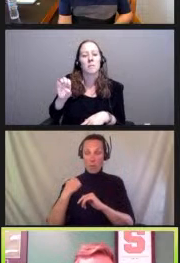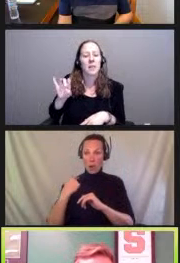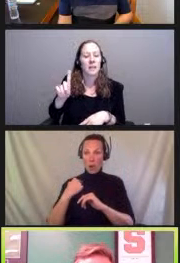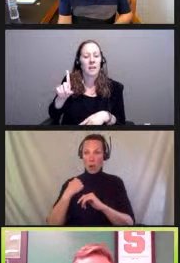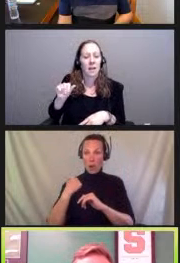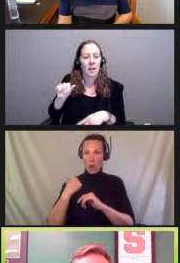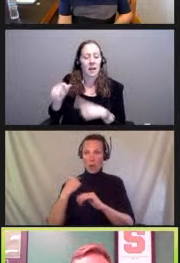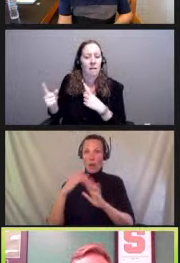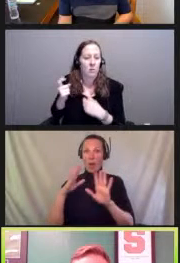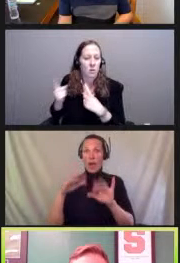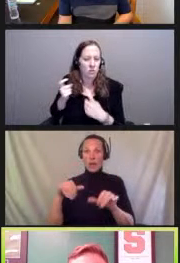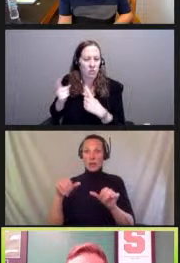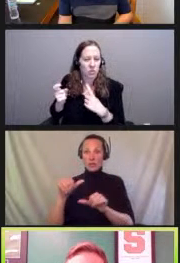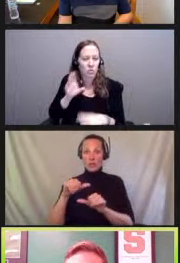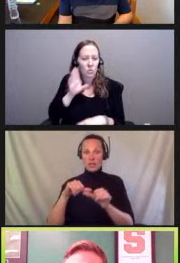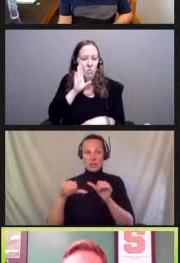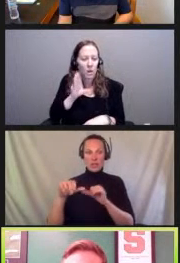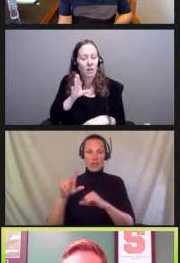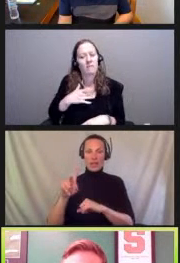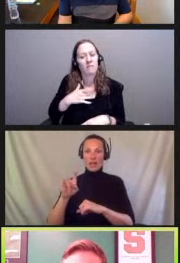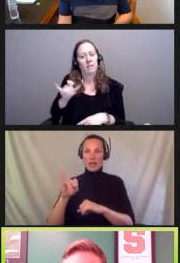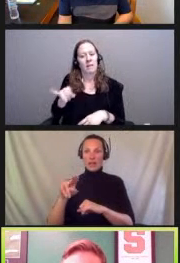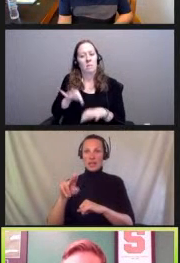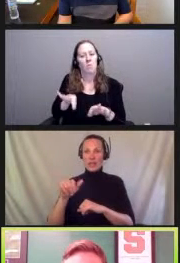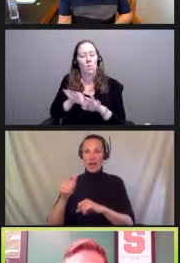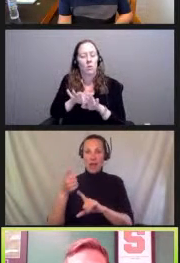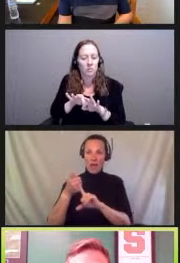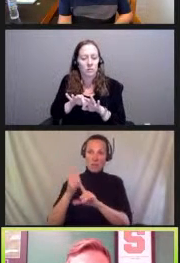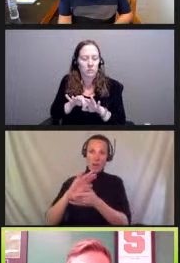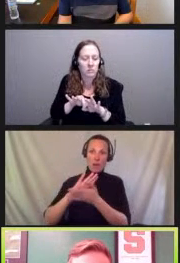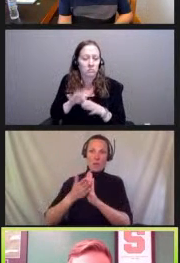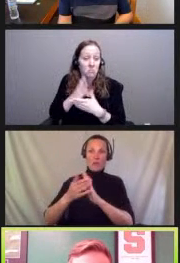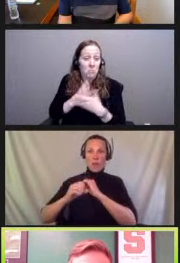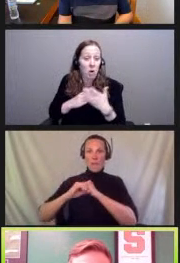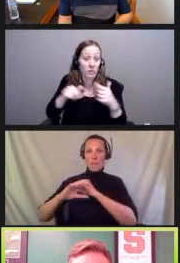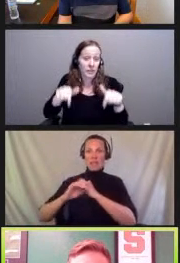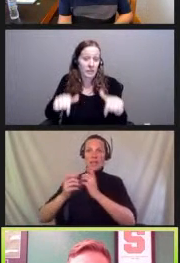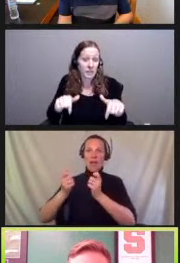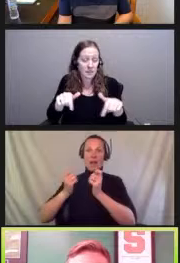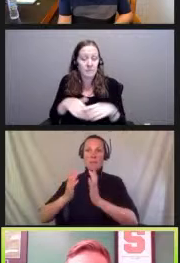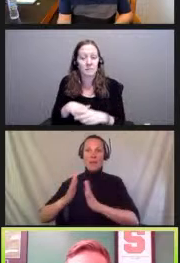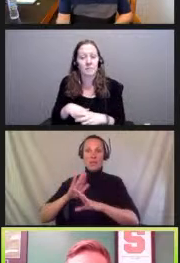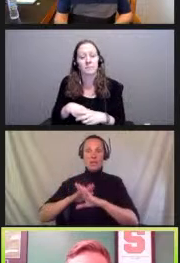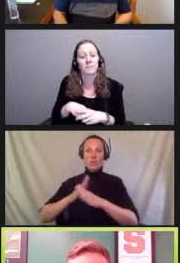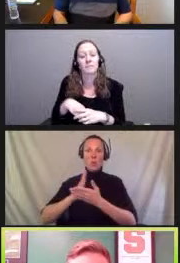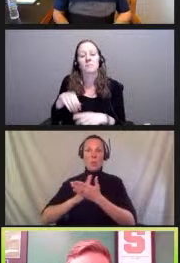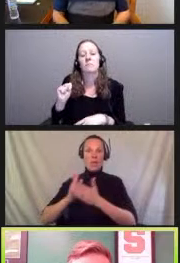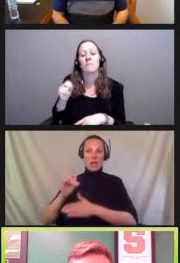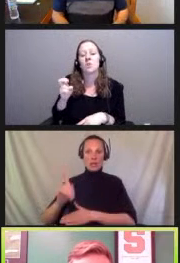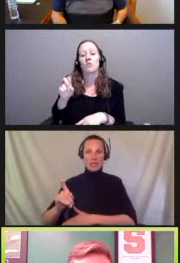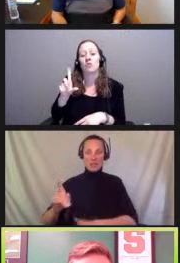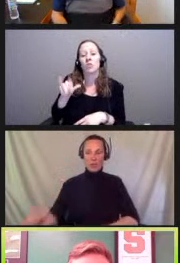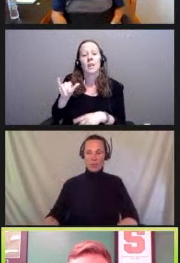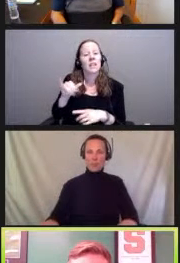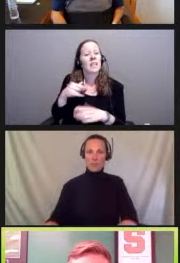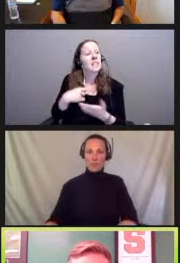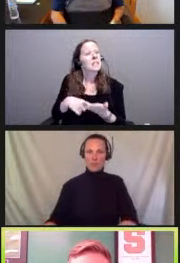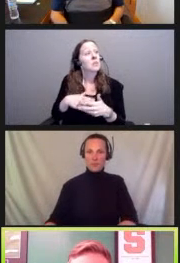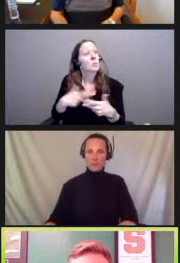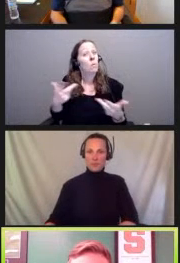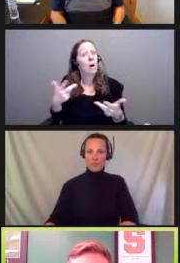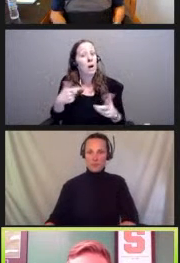media. Obviously, I think an important aspect of this, something Shelley spoke about, was the landfill life.